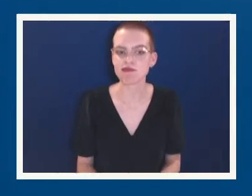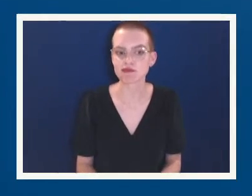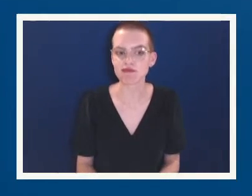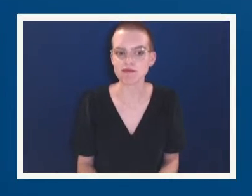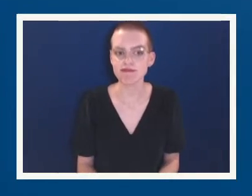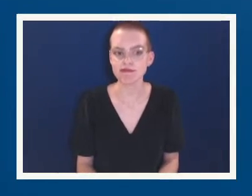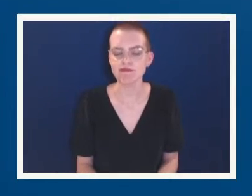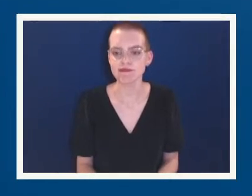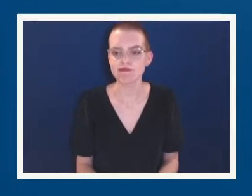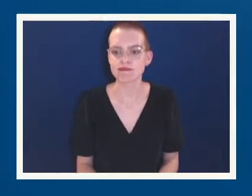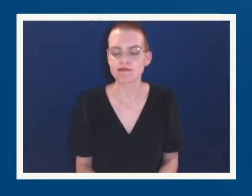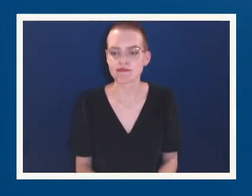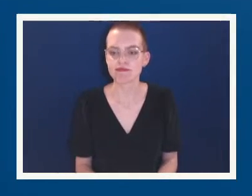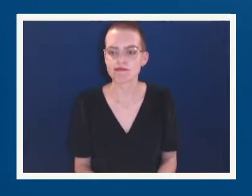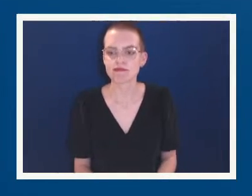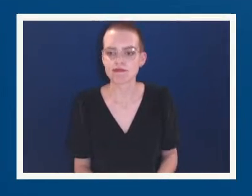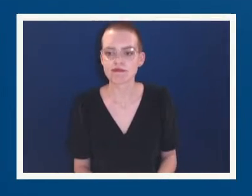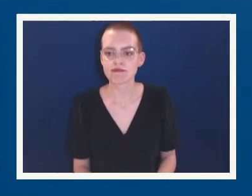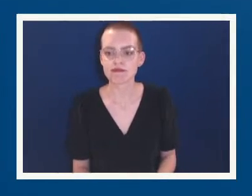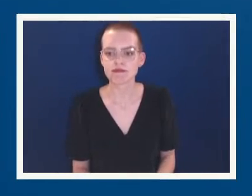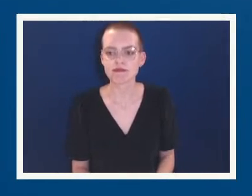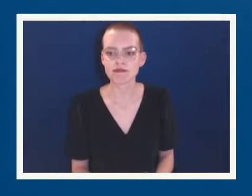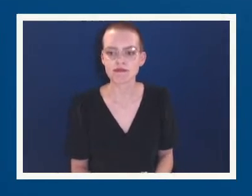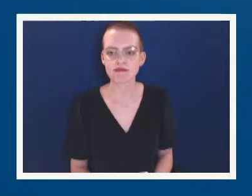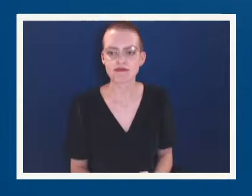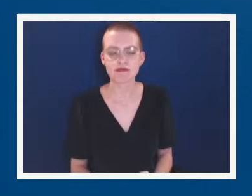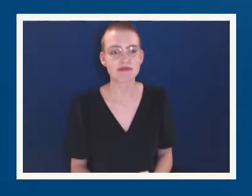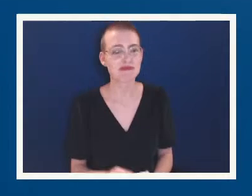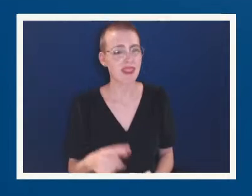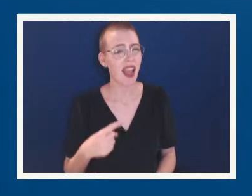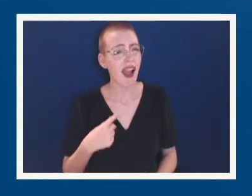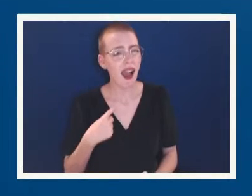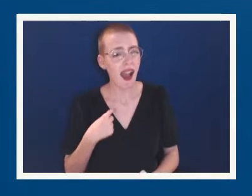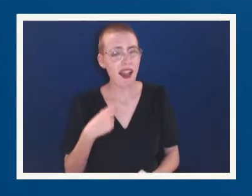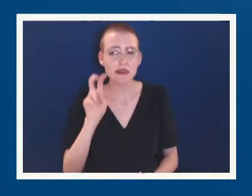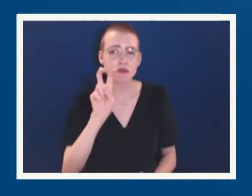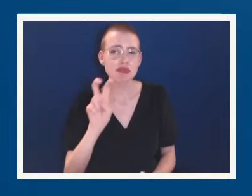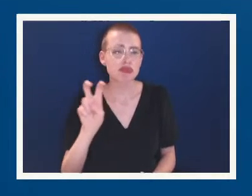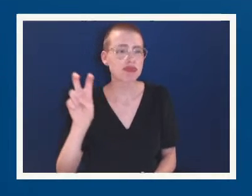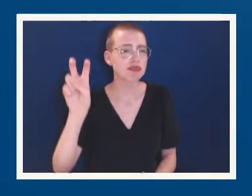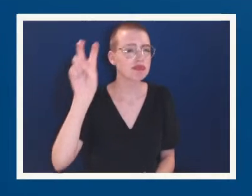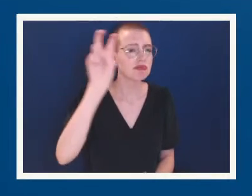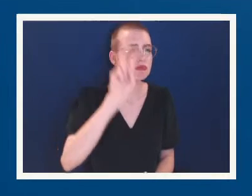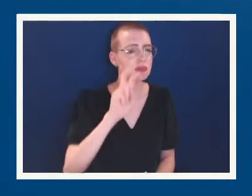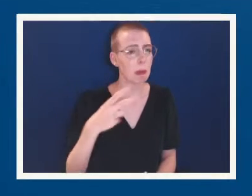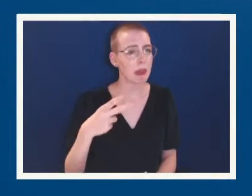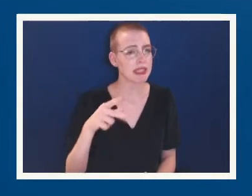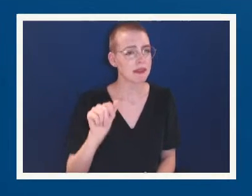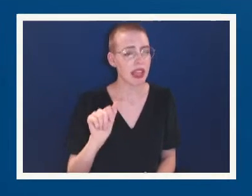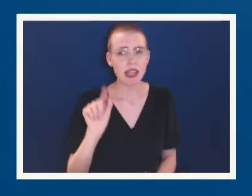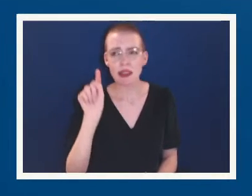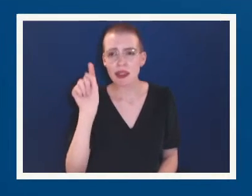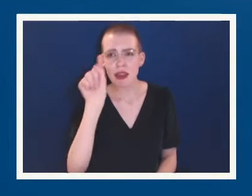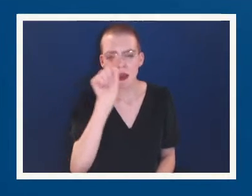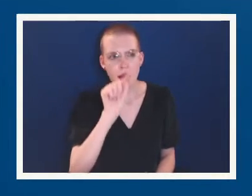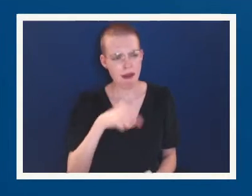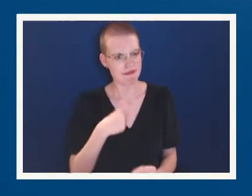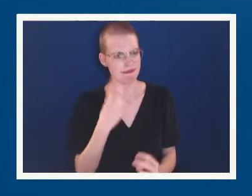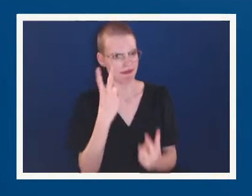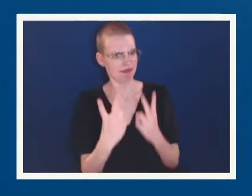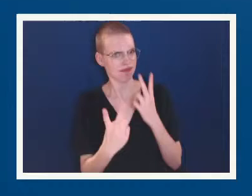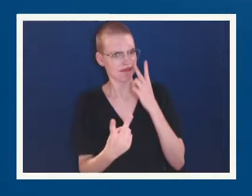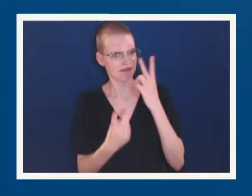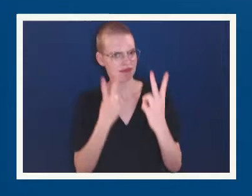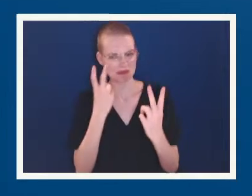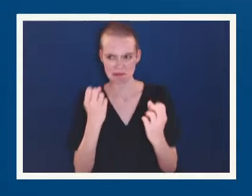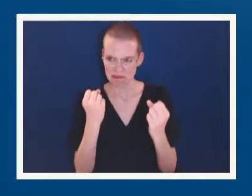You see, as I've crisscrossed this Commonwealth, I see a time where we have great opportunity, but also where